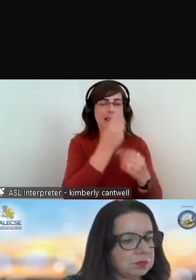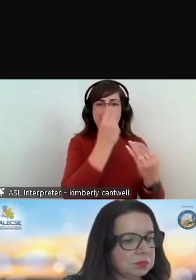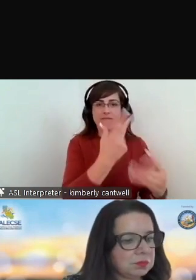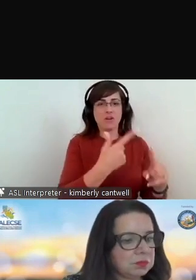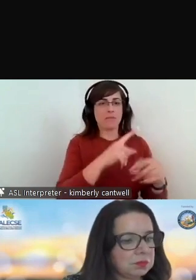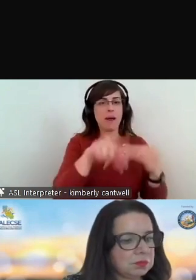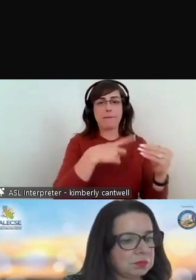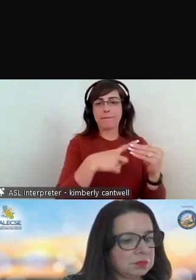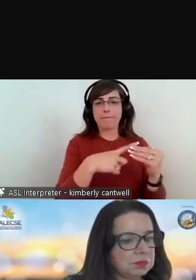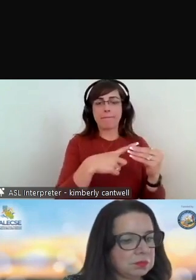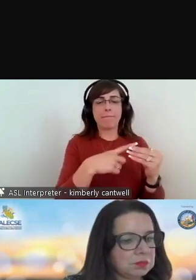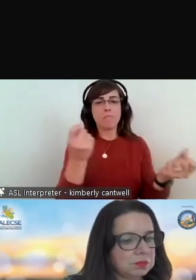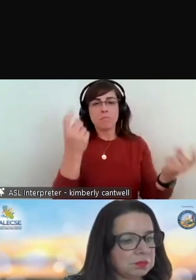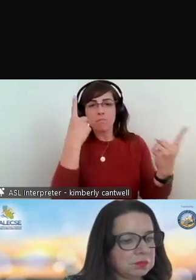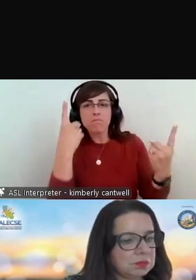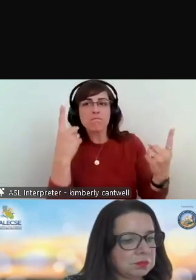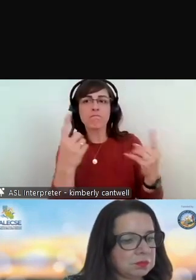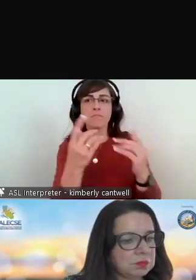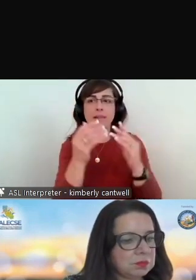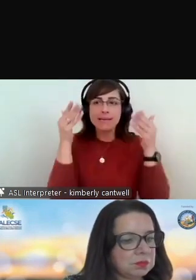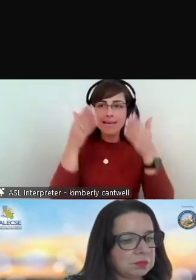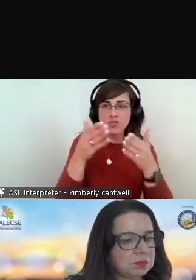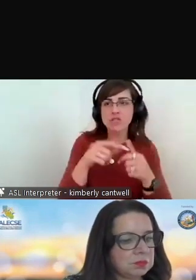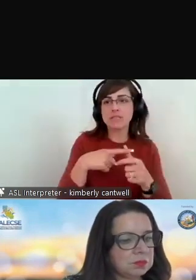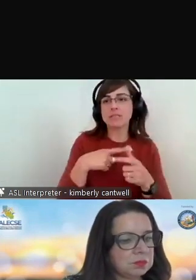information about cognition, attention,